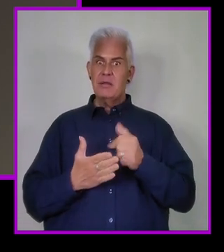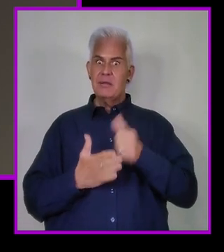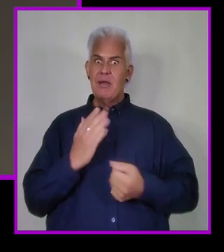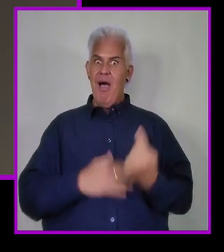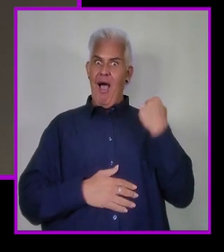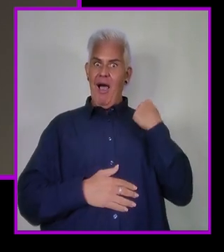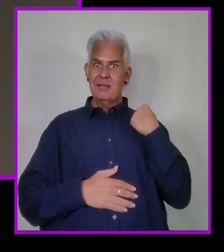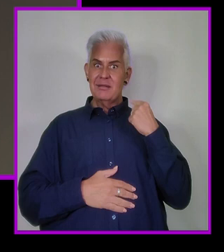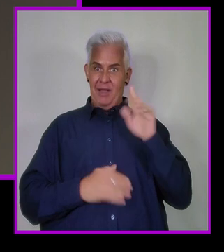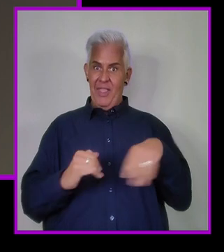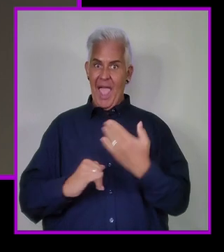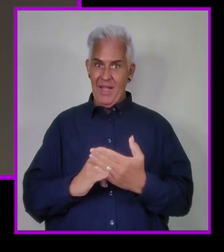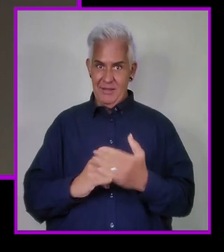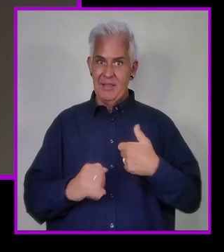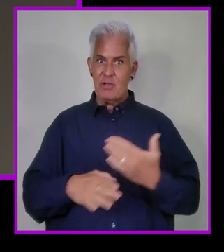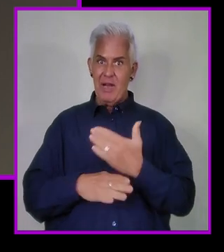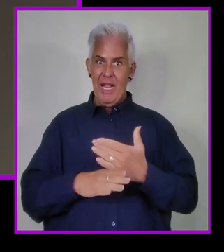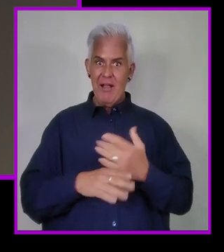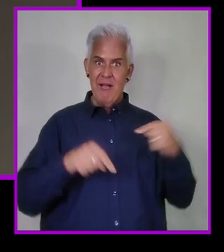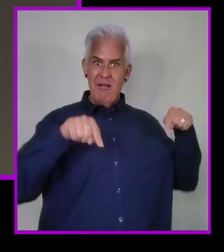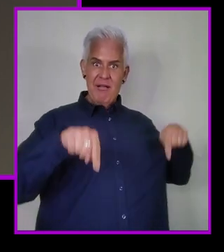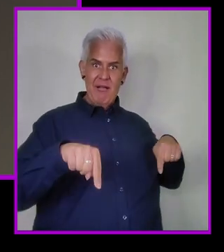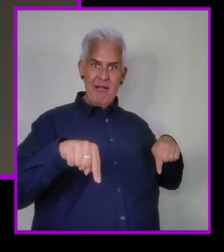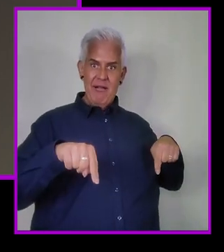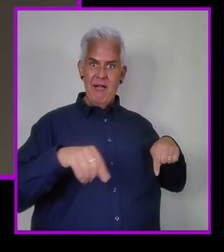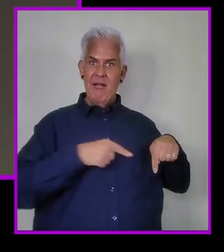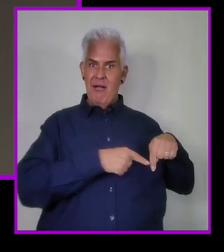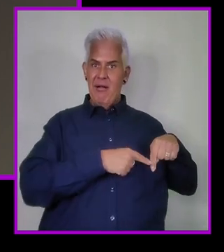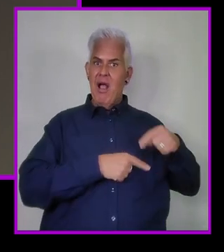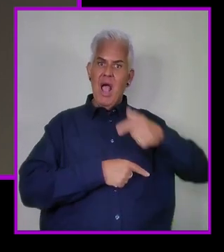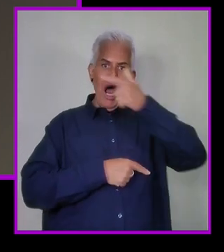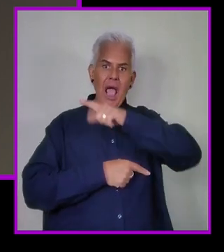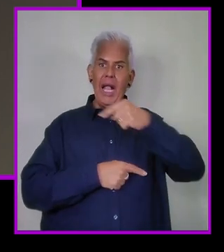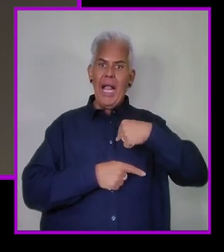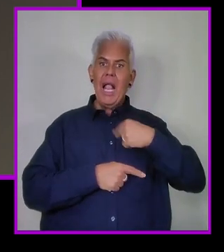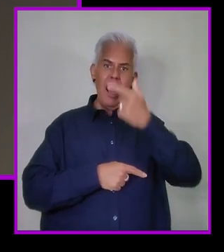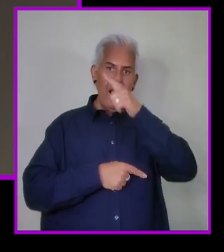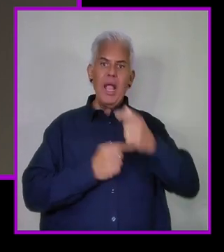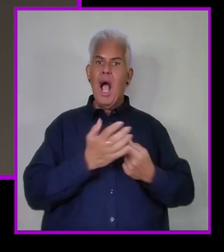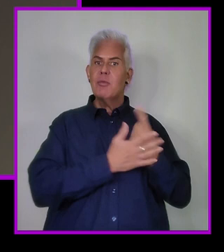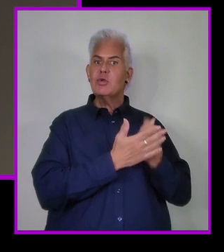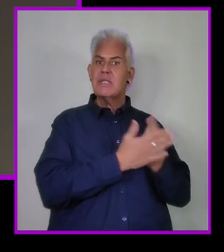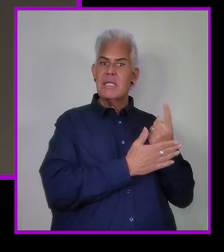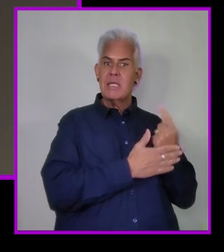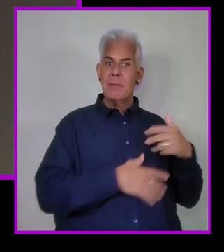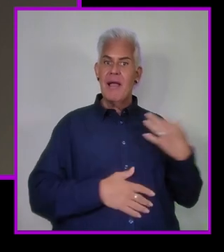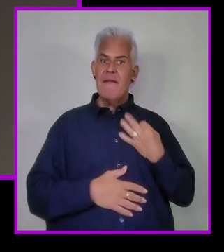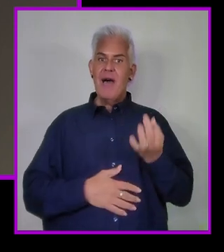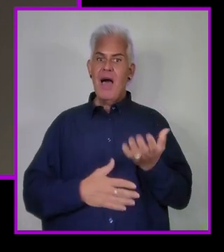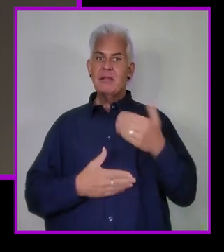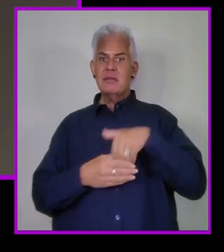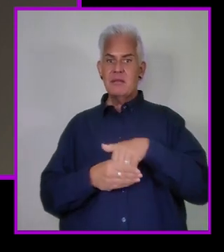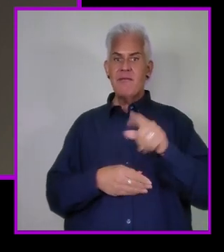career and probably the end of it. And at the beginning, I was very lucky, had a couple of lucky breaks. I got invited to